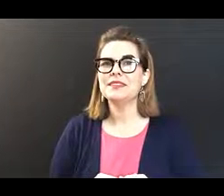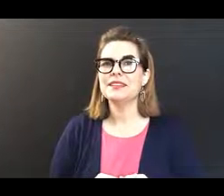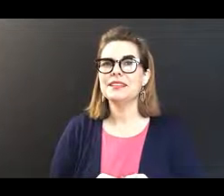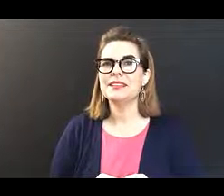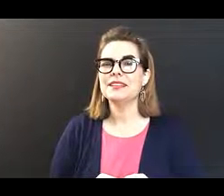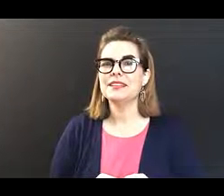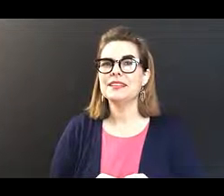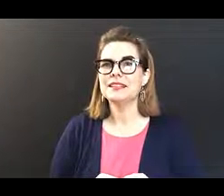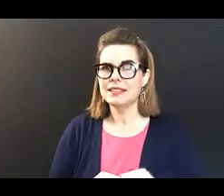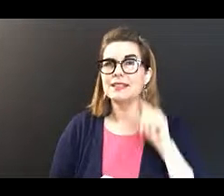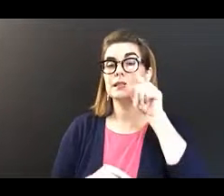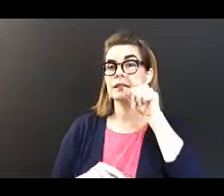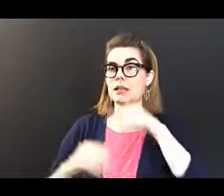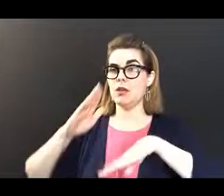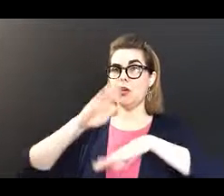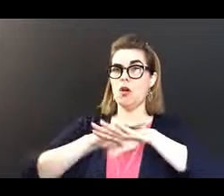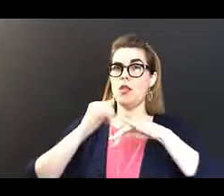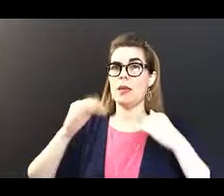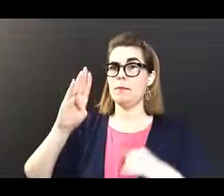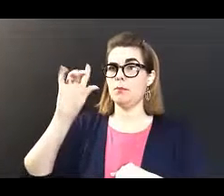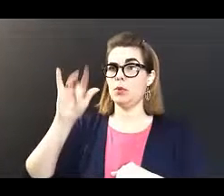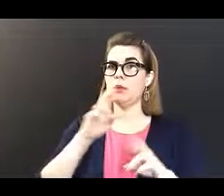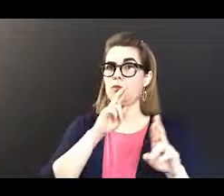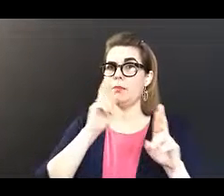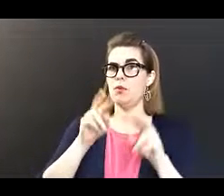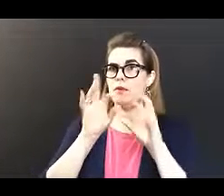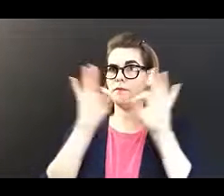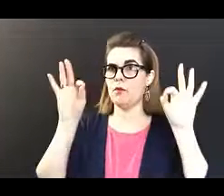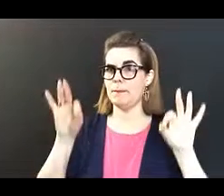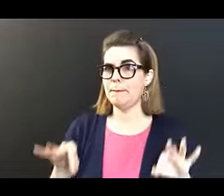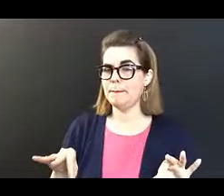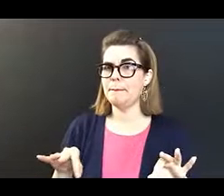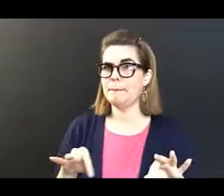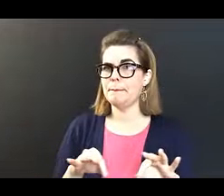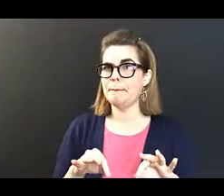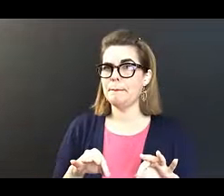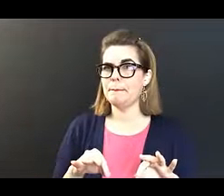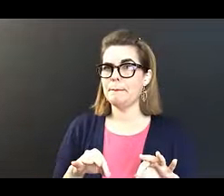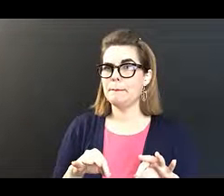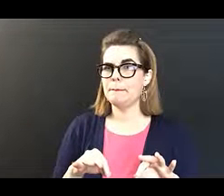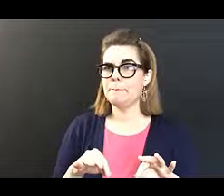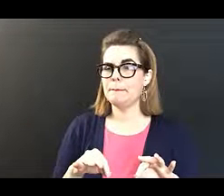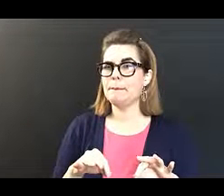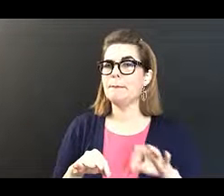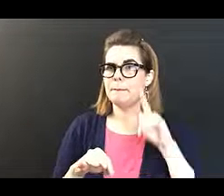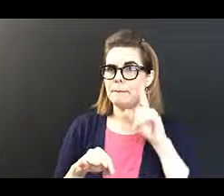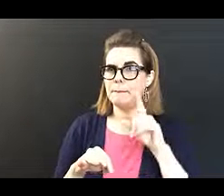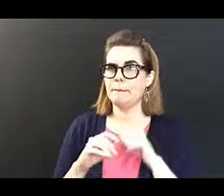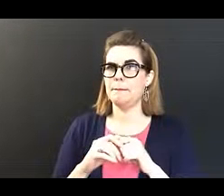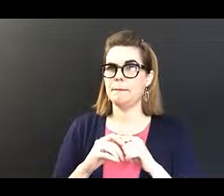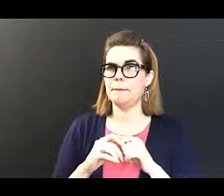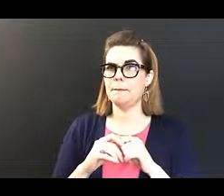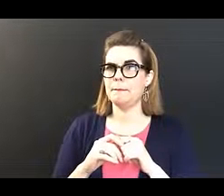bullying reporting form, and you're all aware of that. But what do the kids do themselves when they're presented